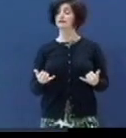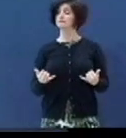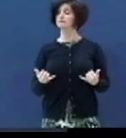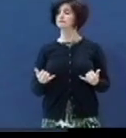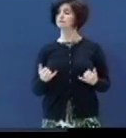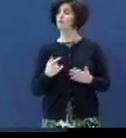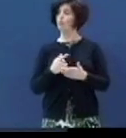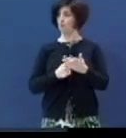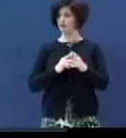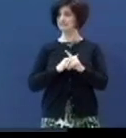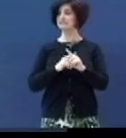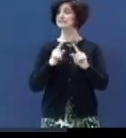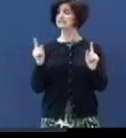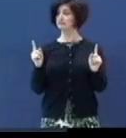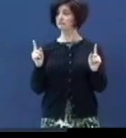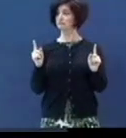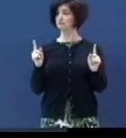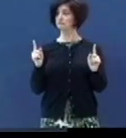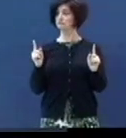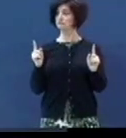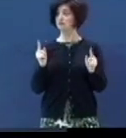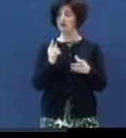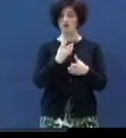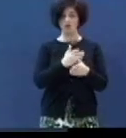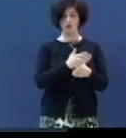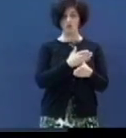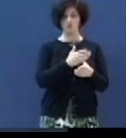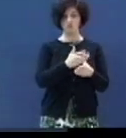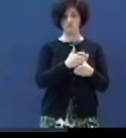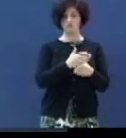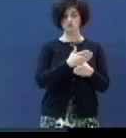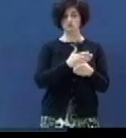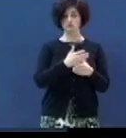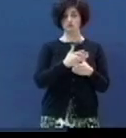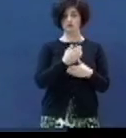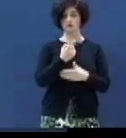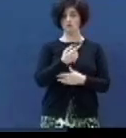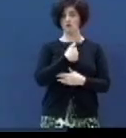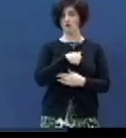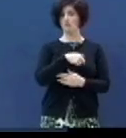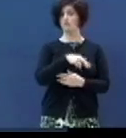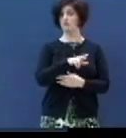difference between the Buddhist and me?